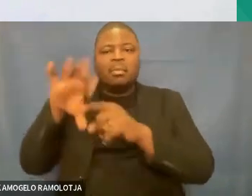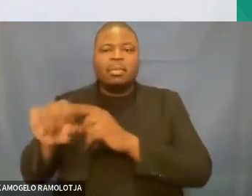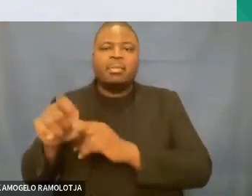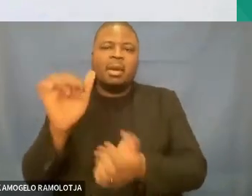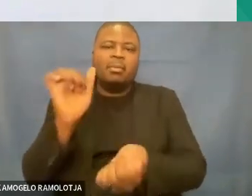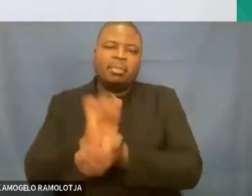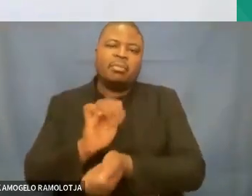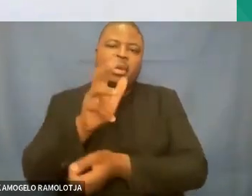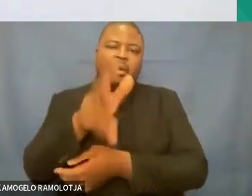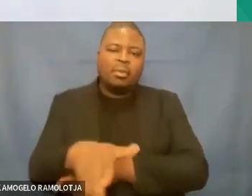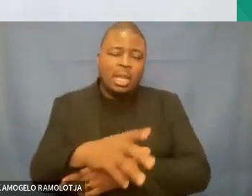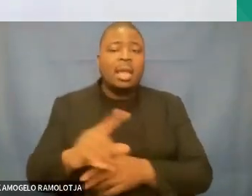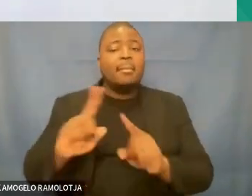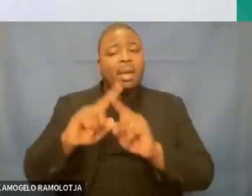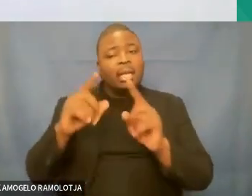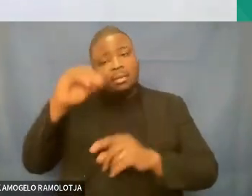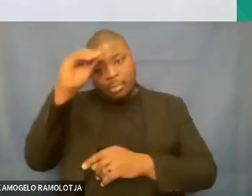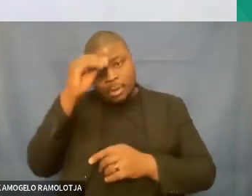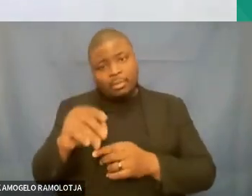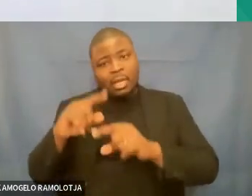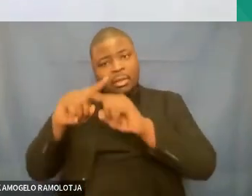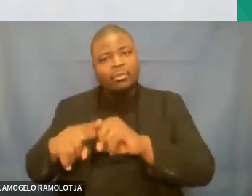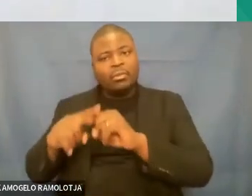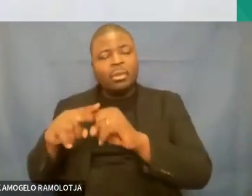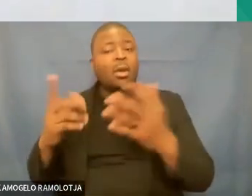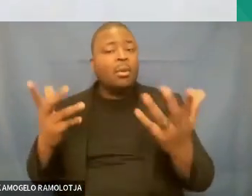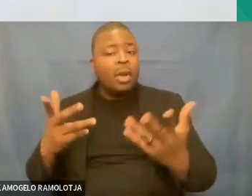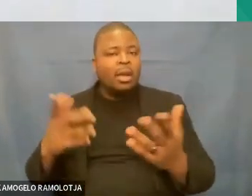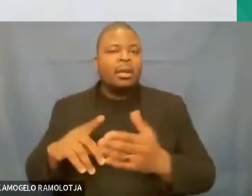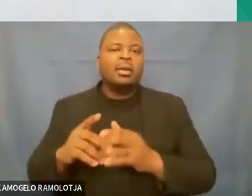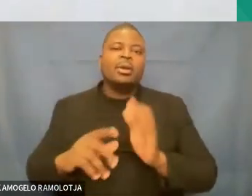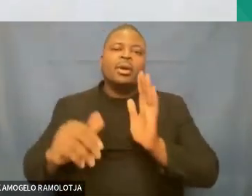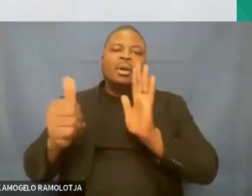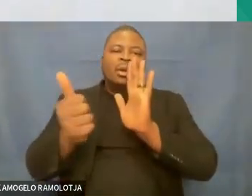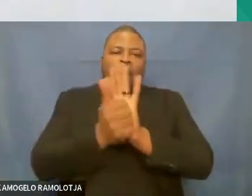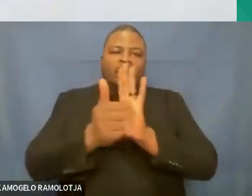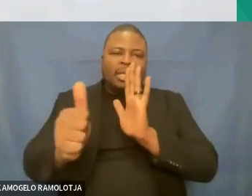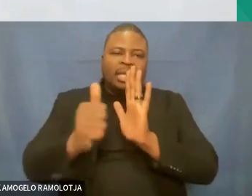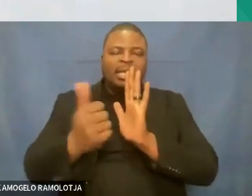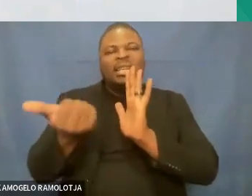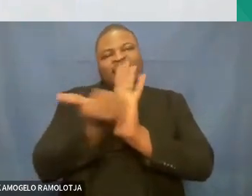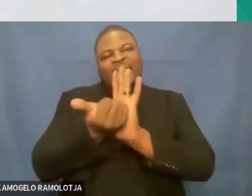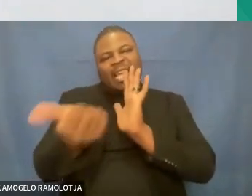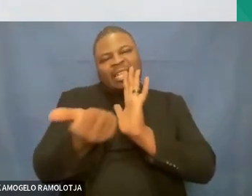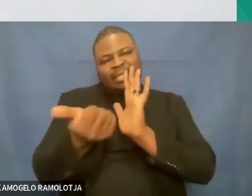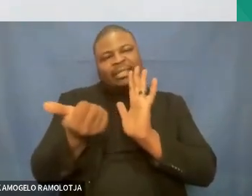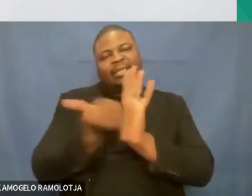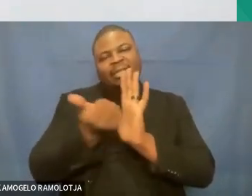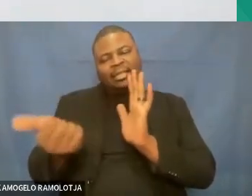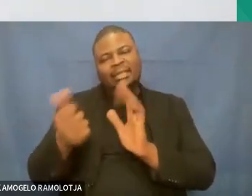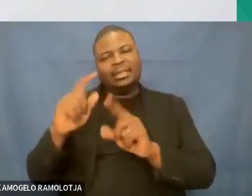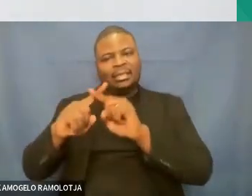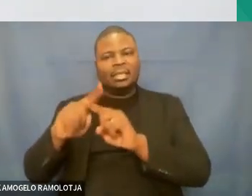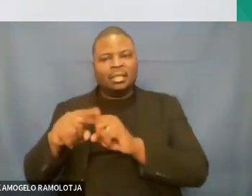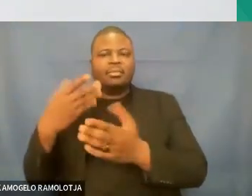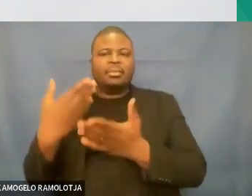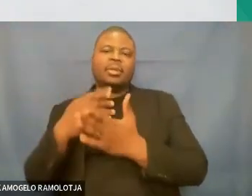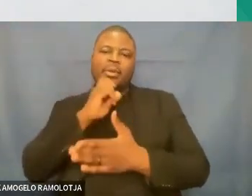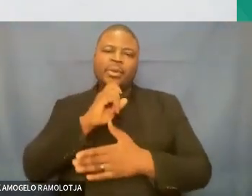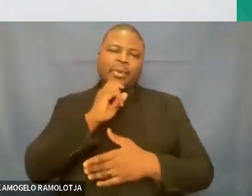on what the act says, and they rely on reasonable suspicion. And essentially, that's just the system that is in place that we're